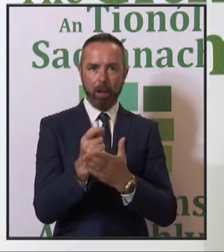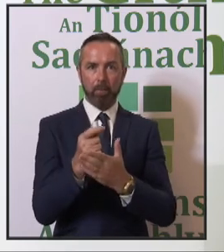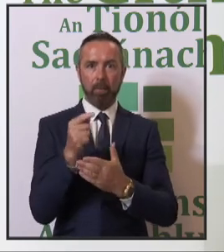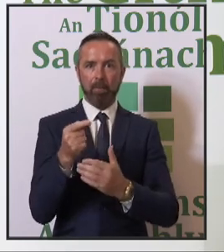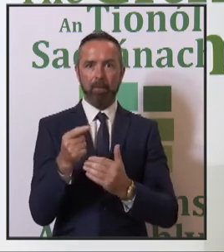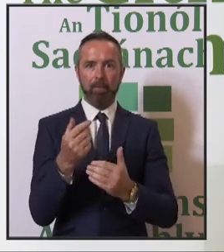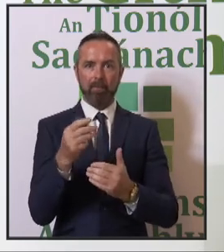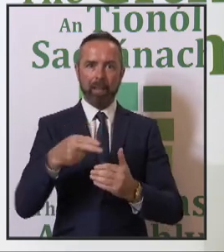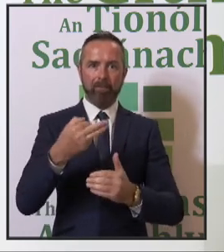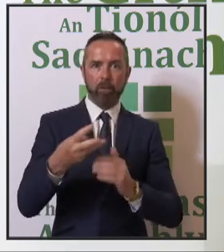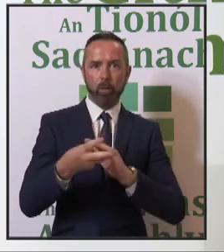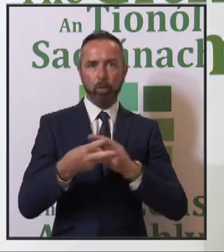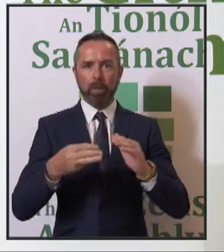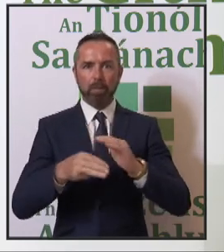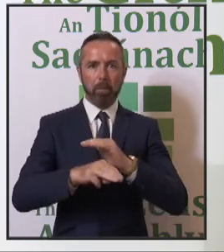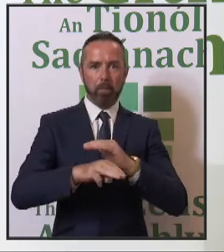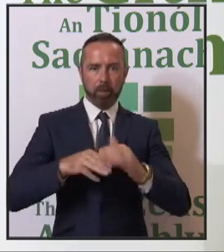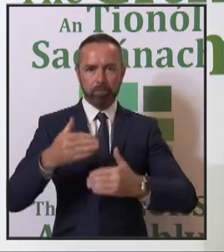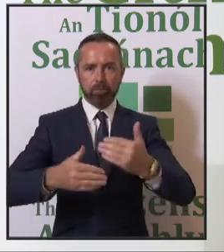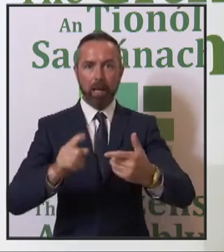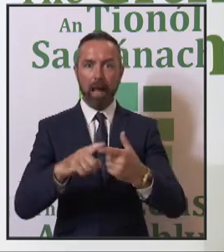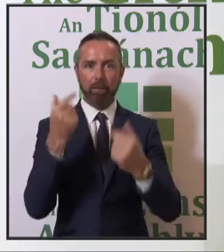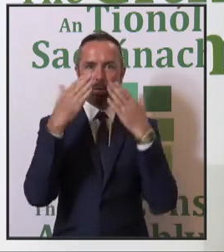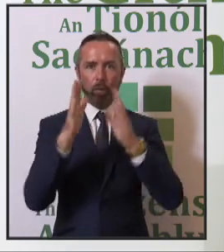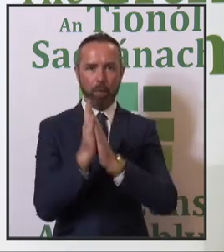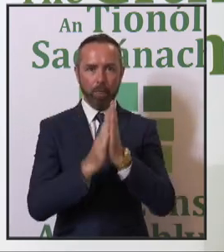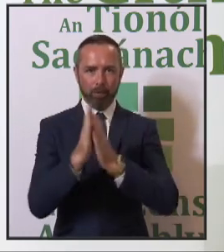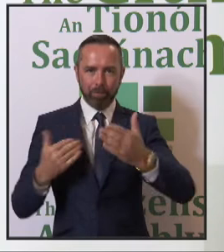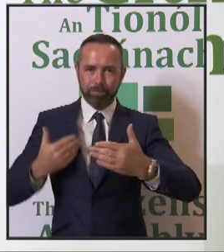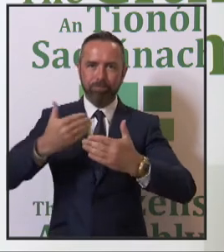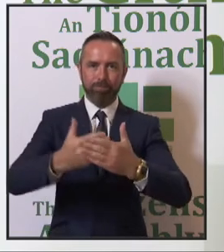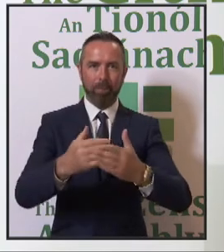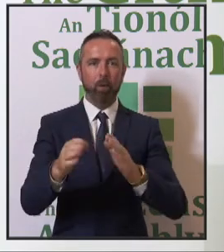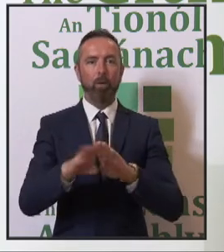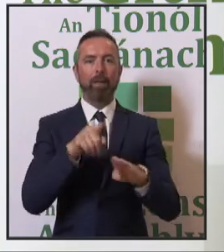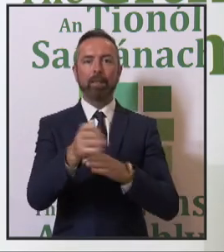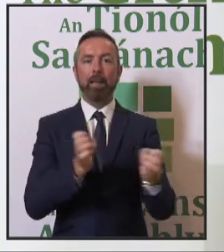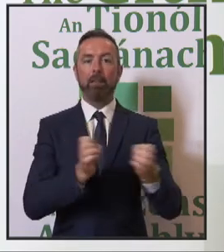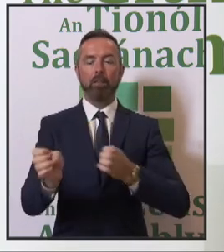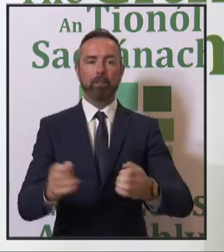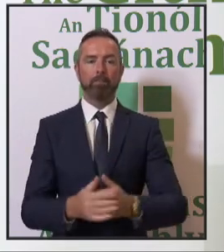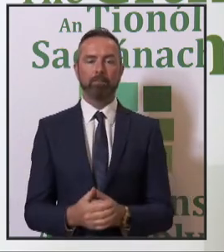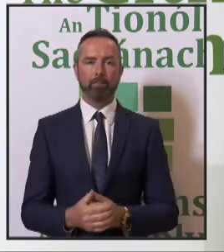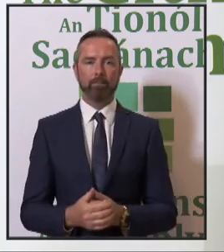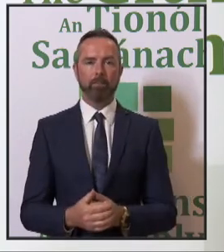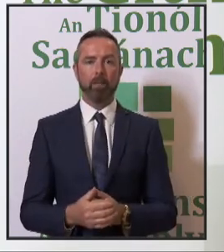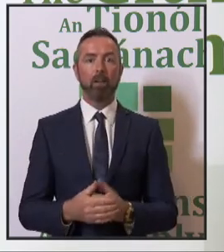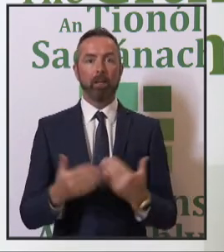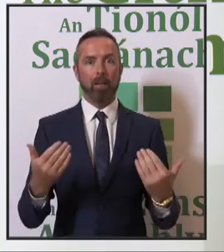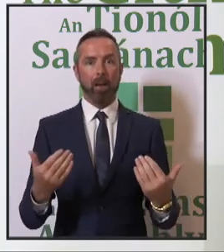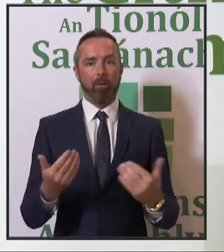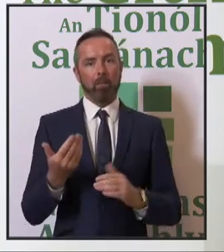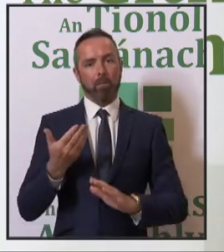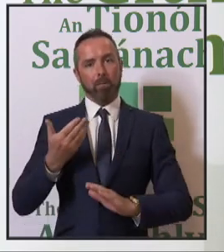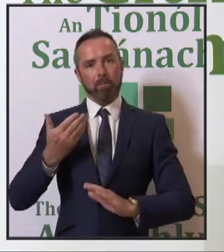and months, and for the energy enthusiasm they've shown so far in this exercise. We are following in a great,